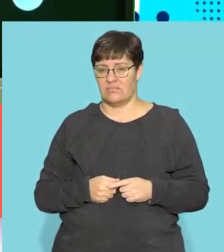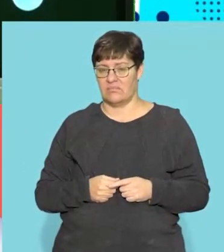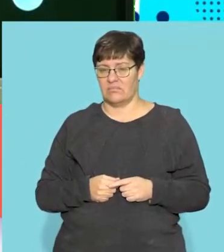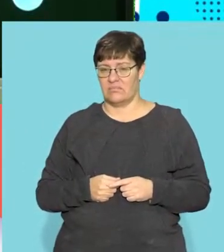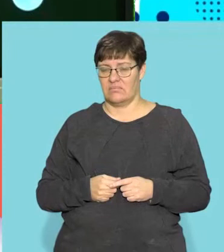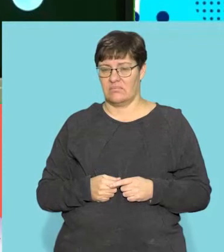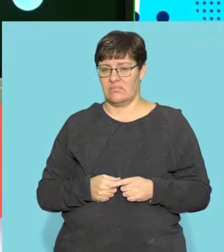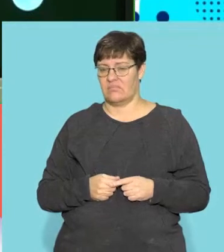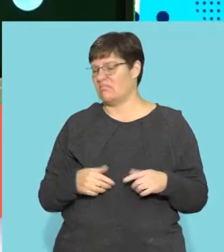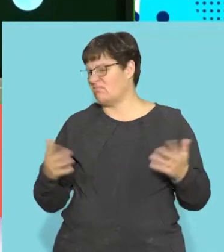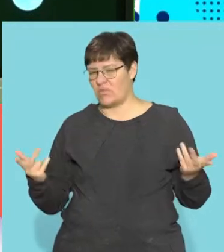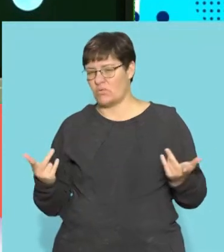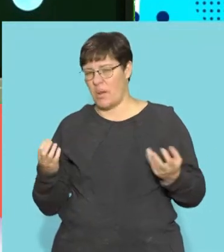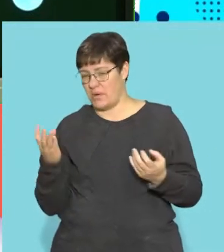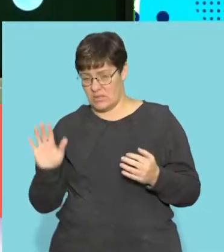us